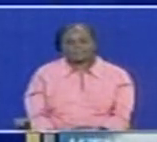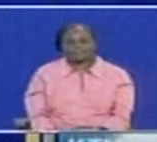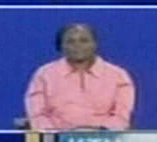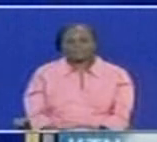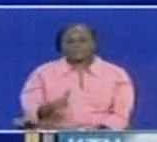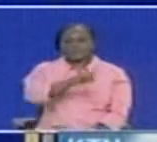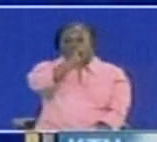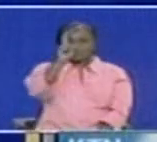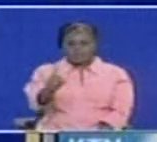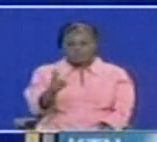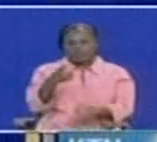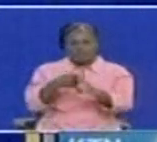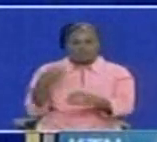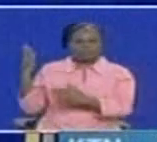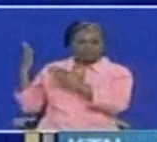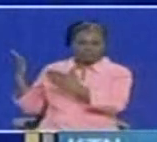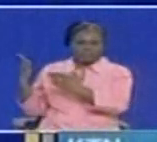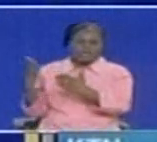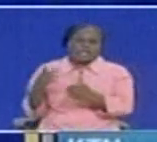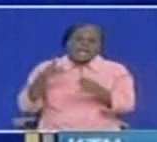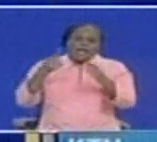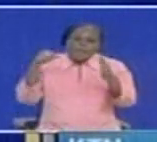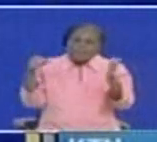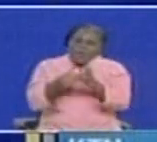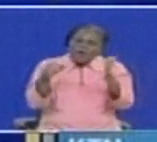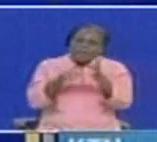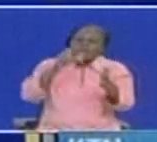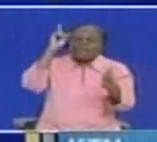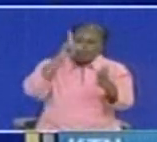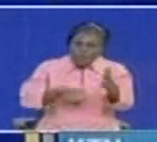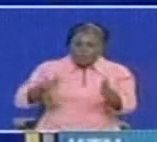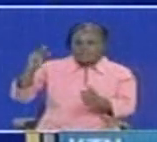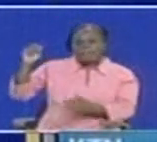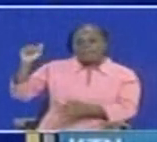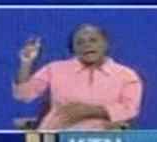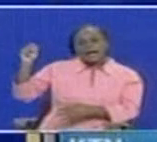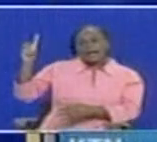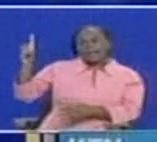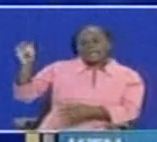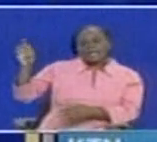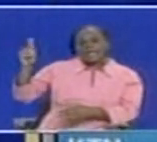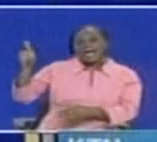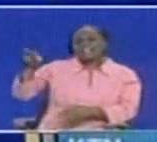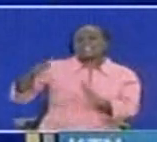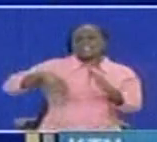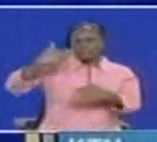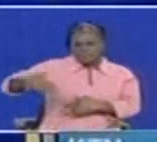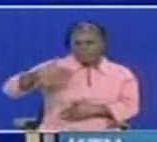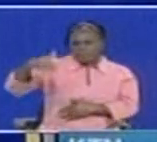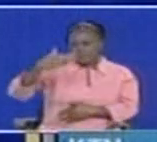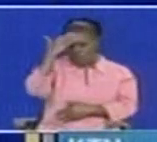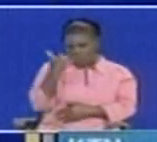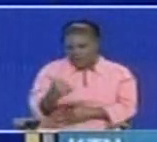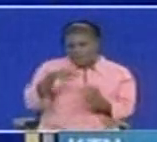And the question that comes from this is, just what is the problem in Mandera? How can the attacks be so frequent? Our special